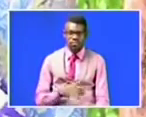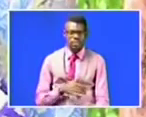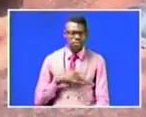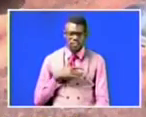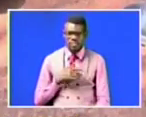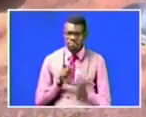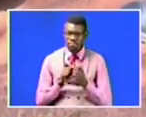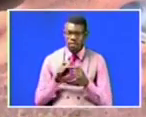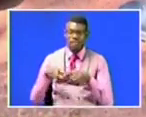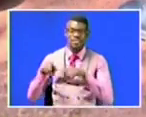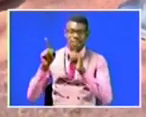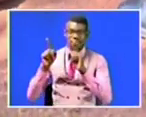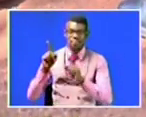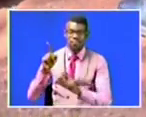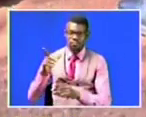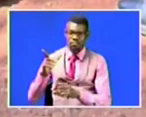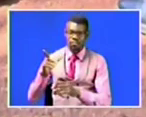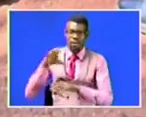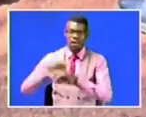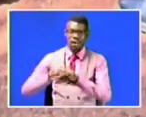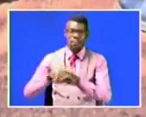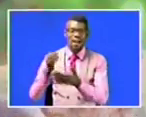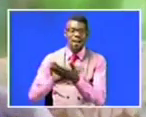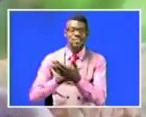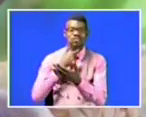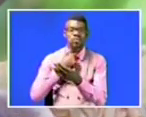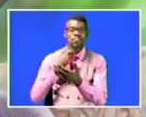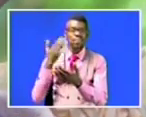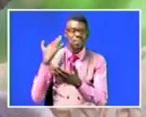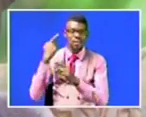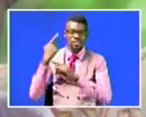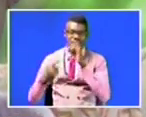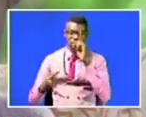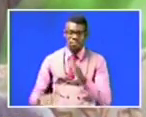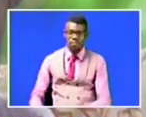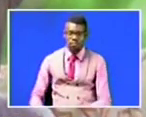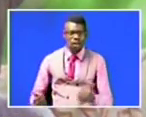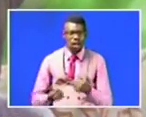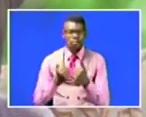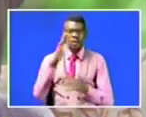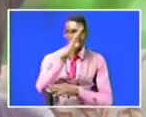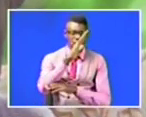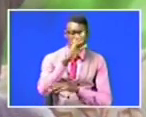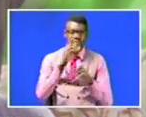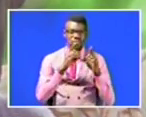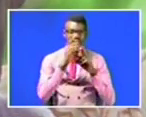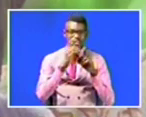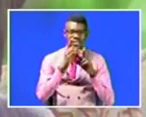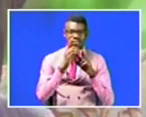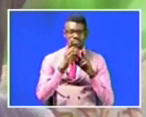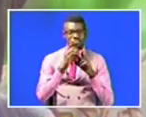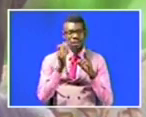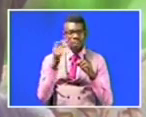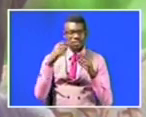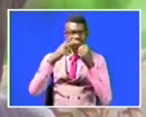Ali was diagnosed with throat cancer 1 year ago. One afternoon in July 2018, after